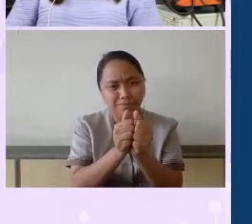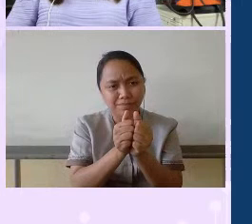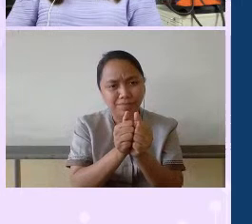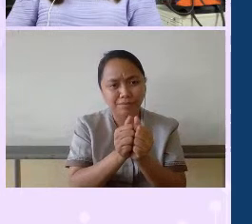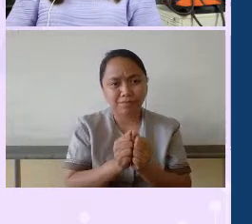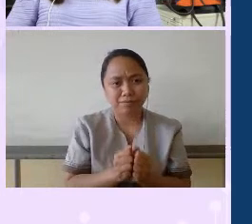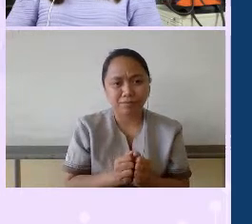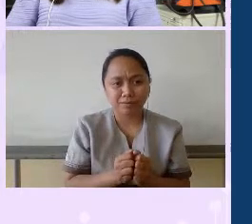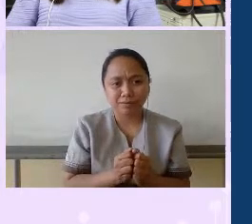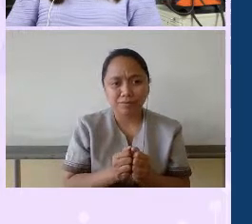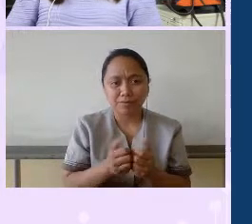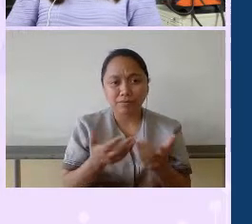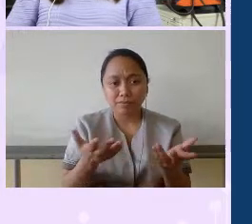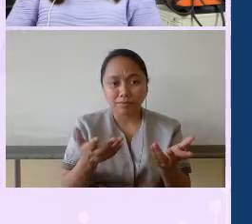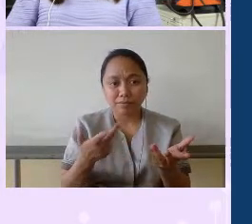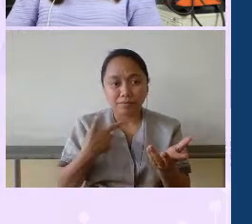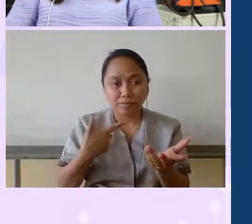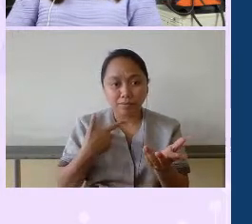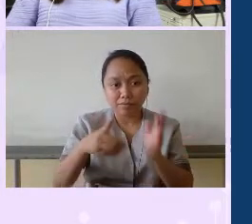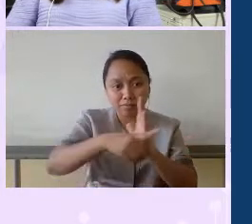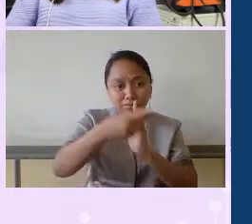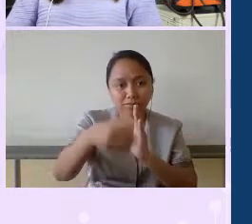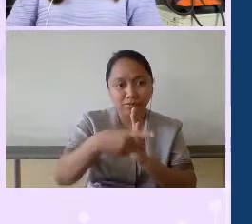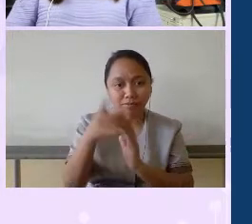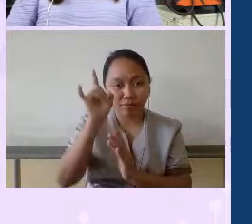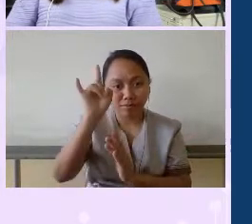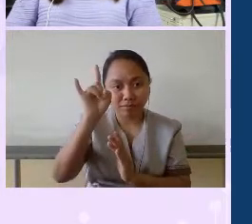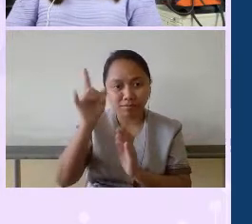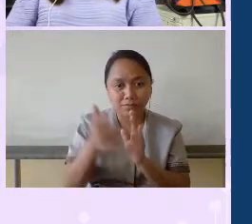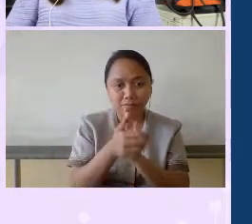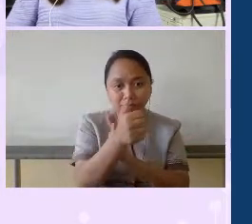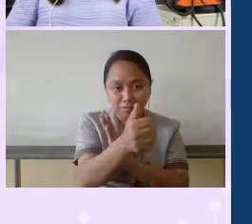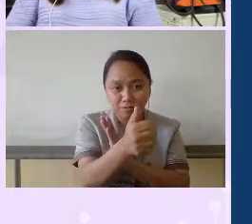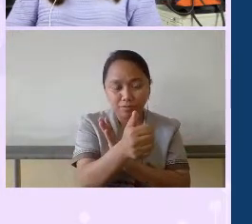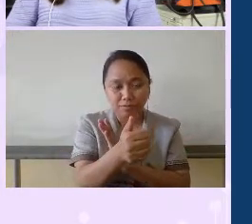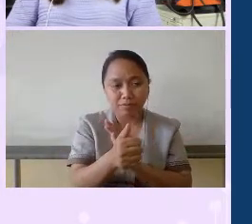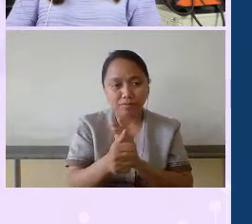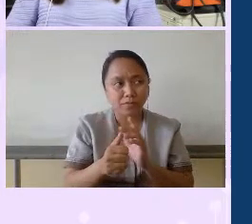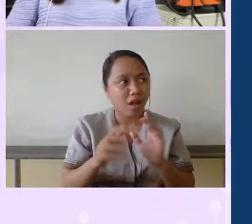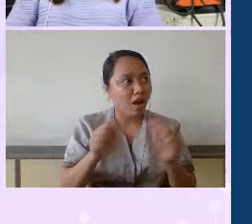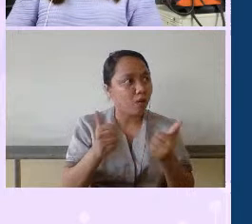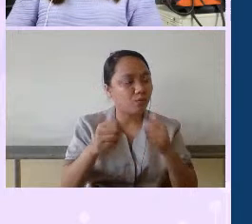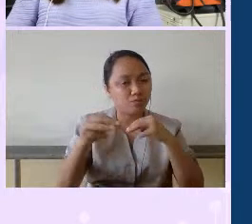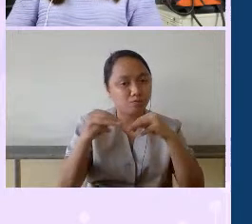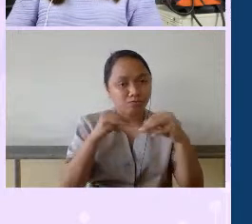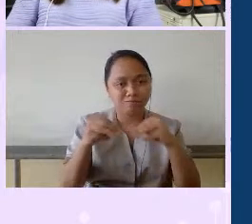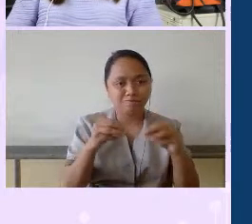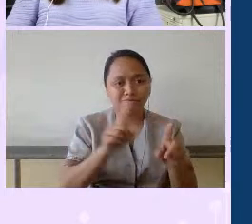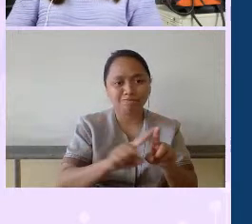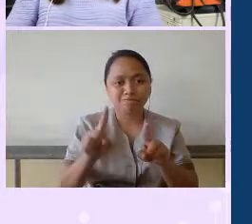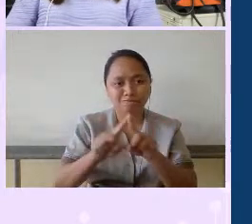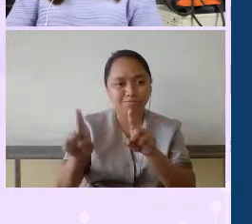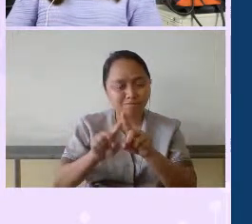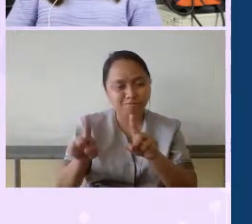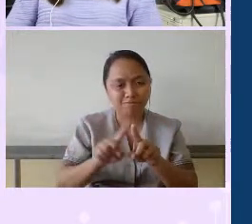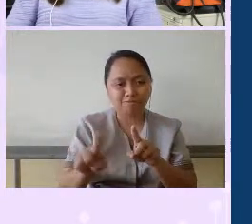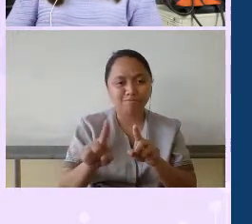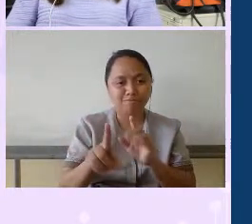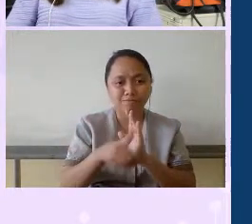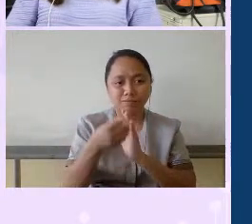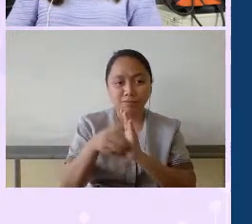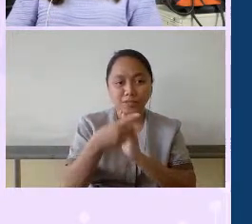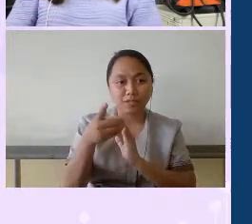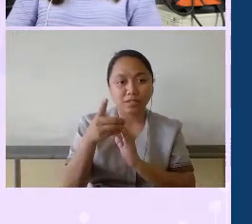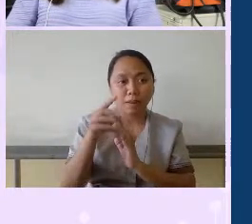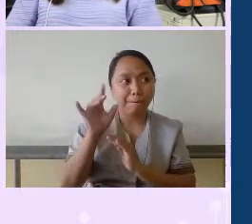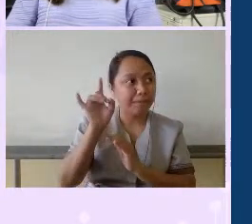huli po, ang digital building block skills leverage technology to add value and align with functional domains that are